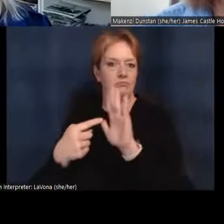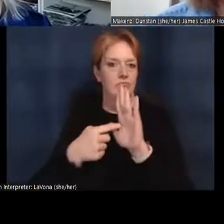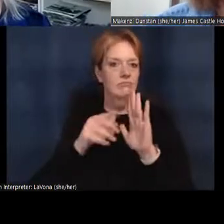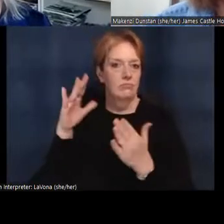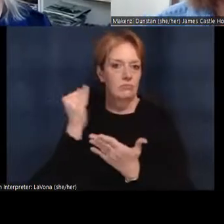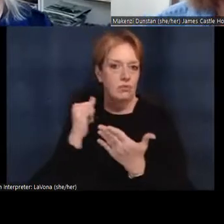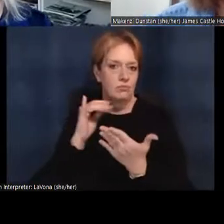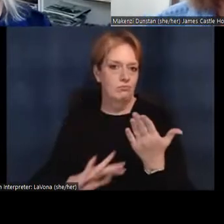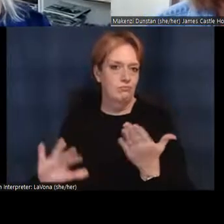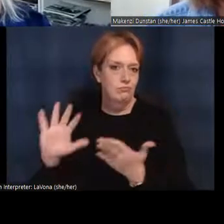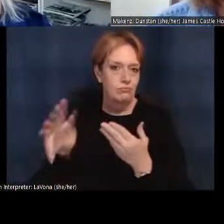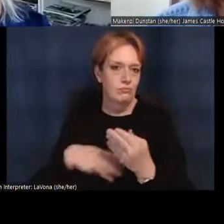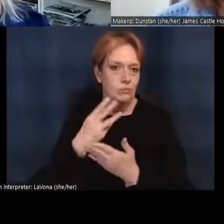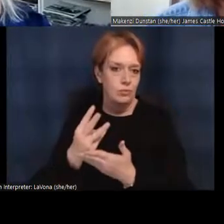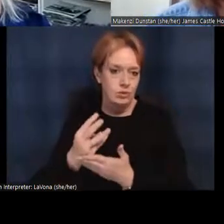world.